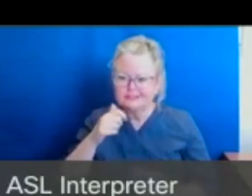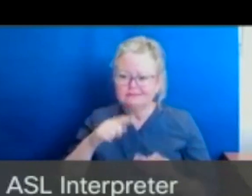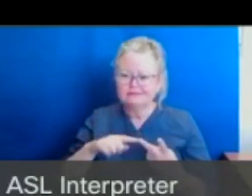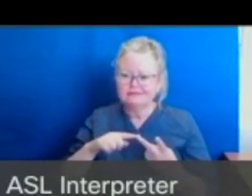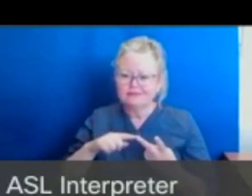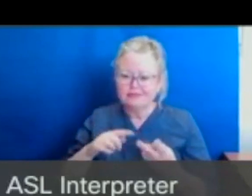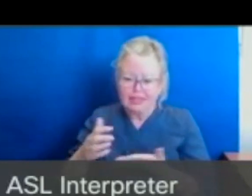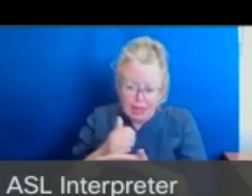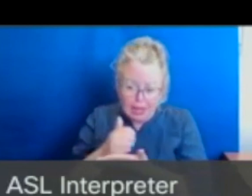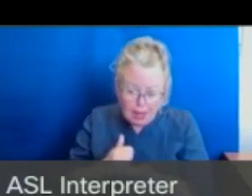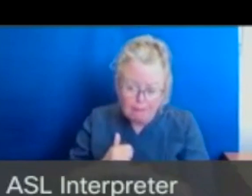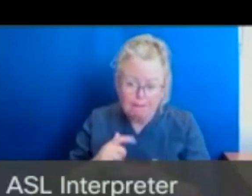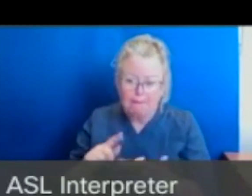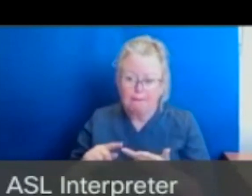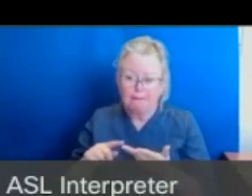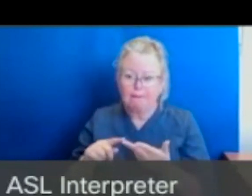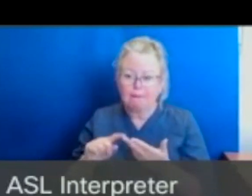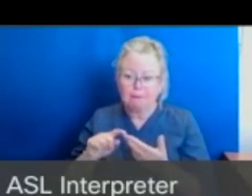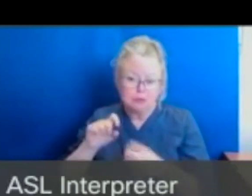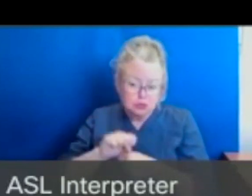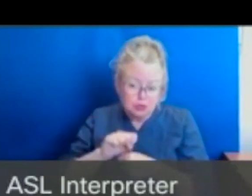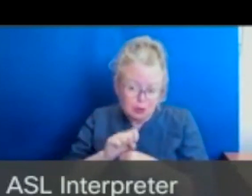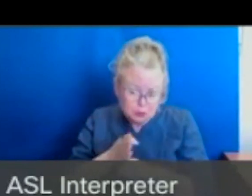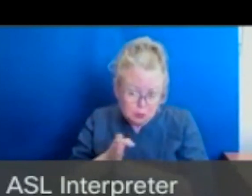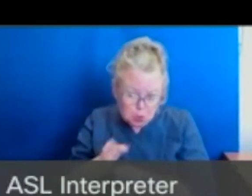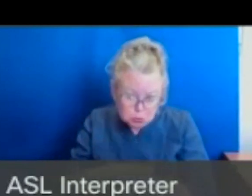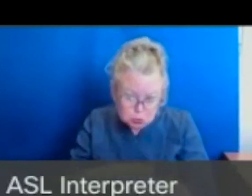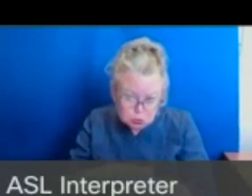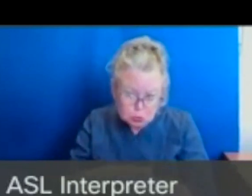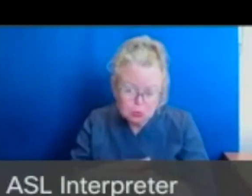around income, for example.